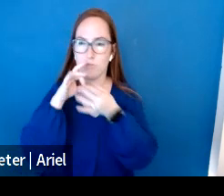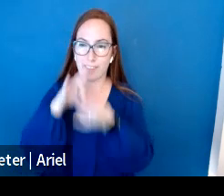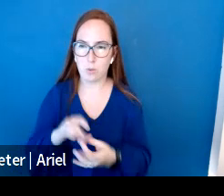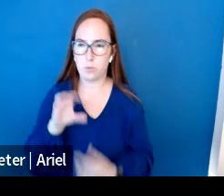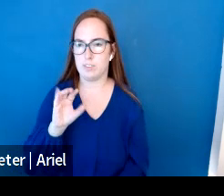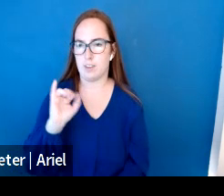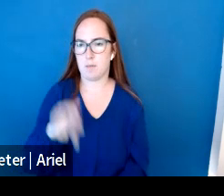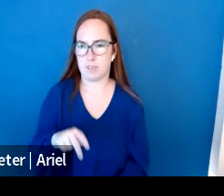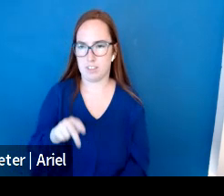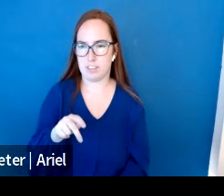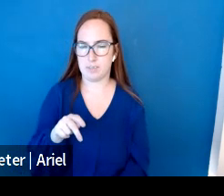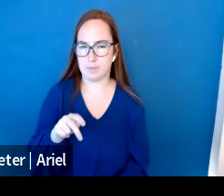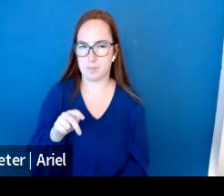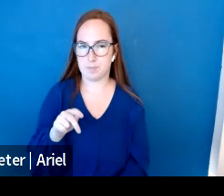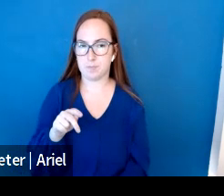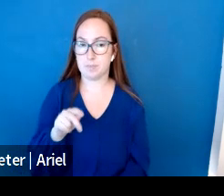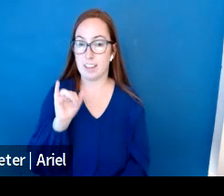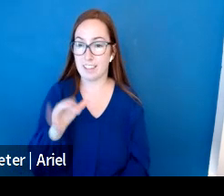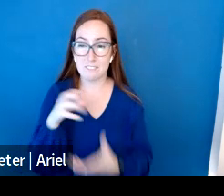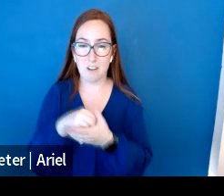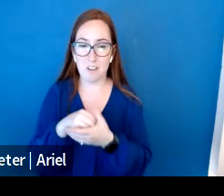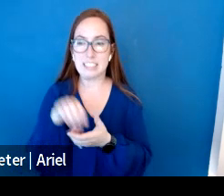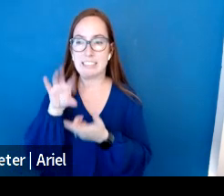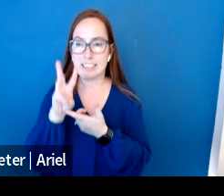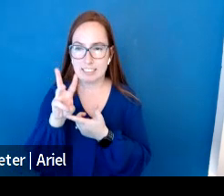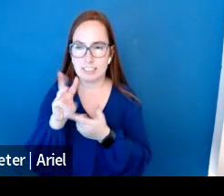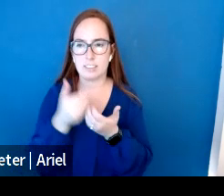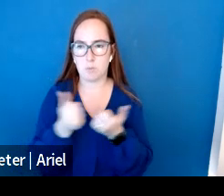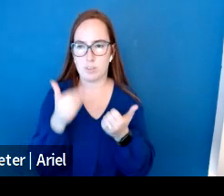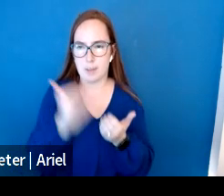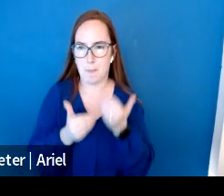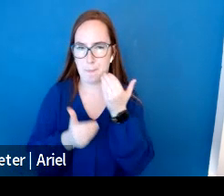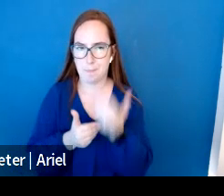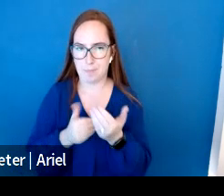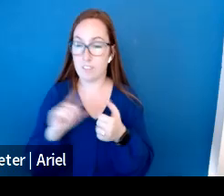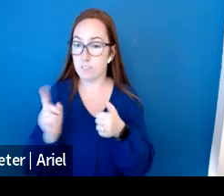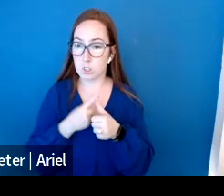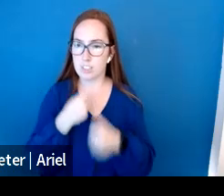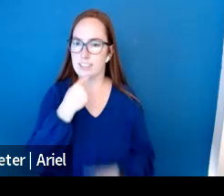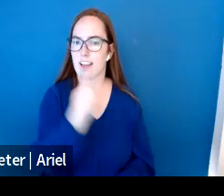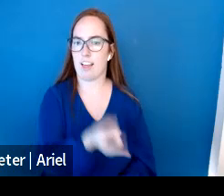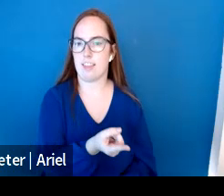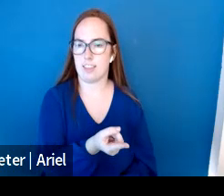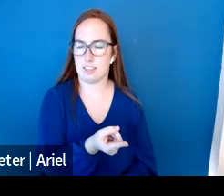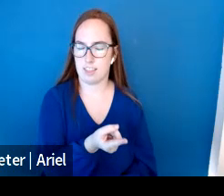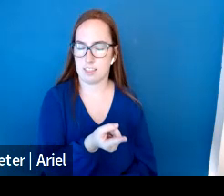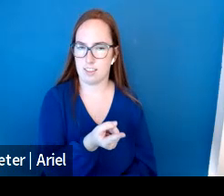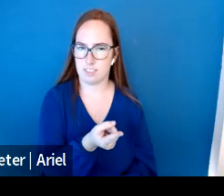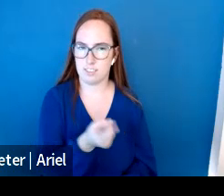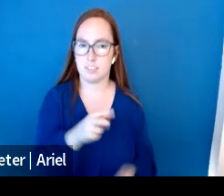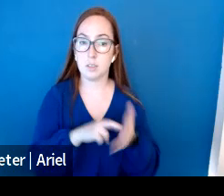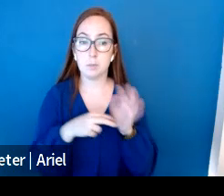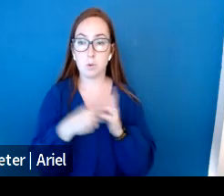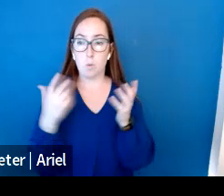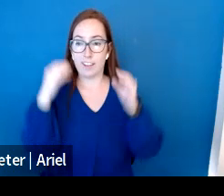Program. And it involves, again, 6 steps. The first step is the tell phase, or the tell step, in which the teacher